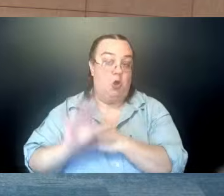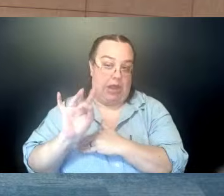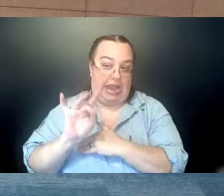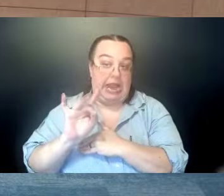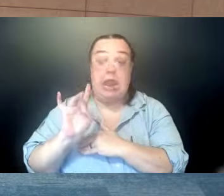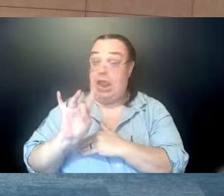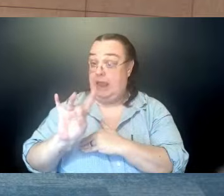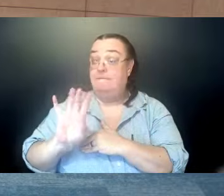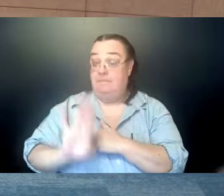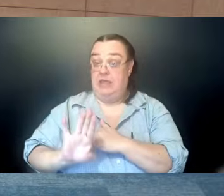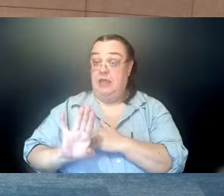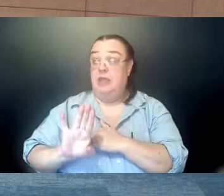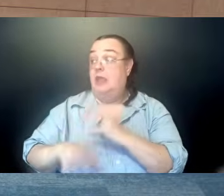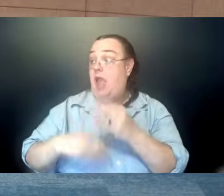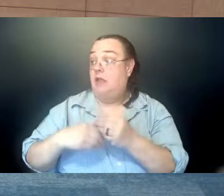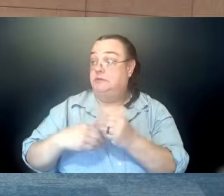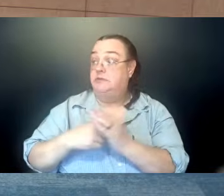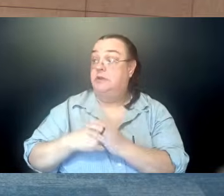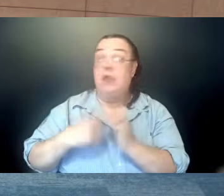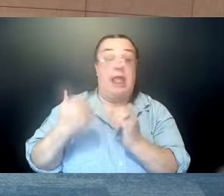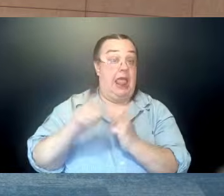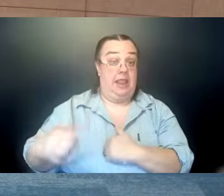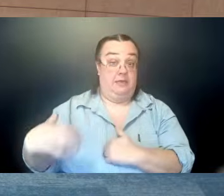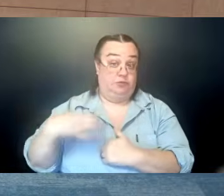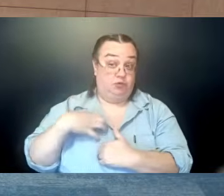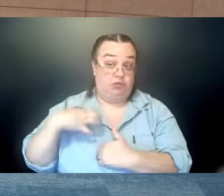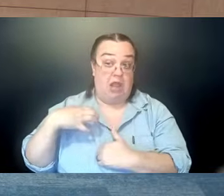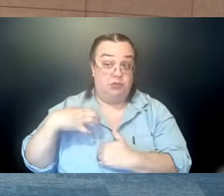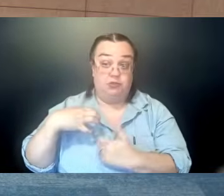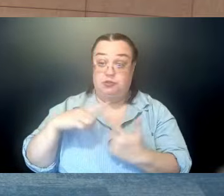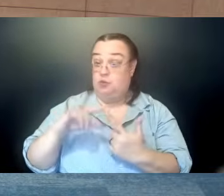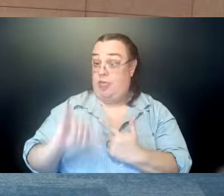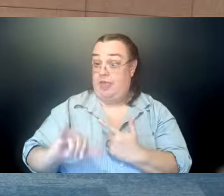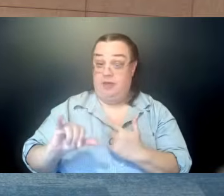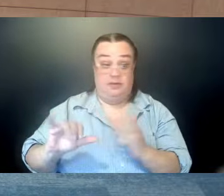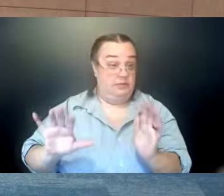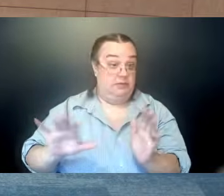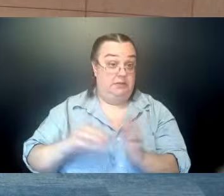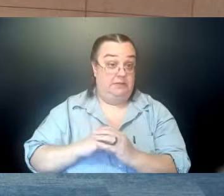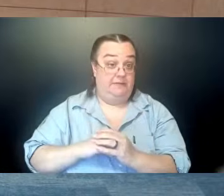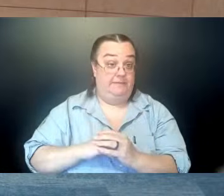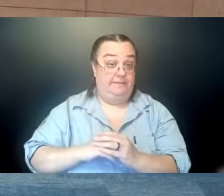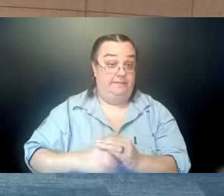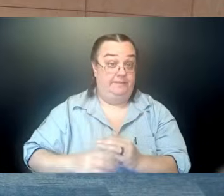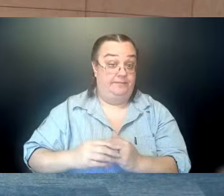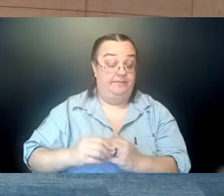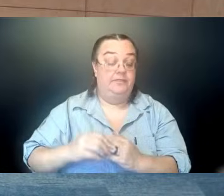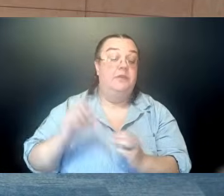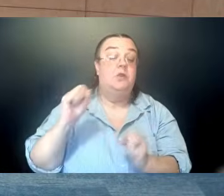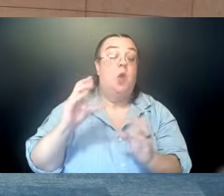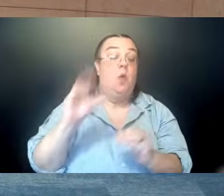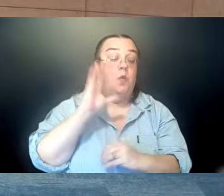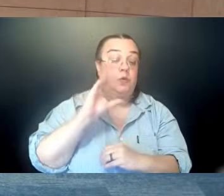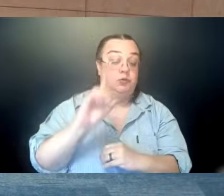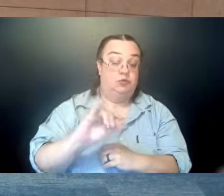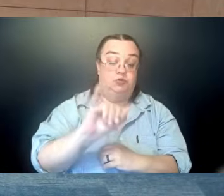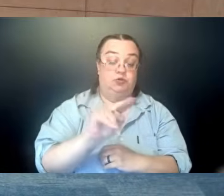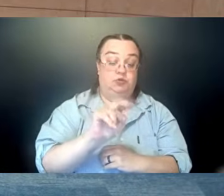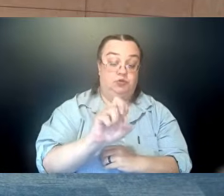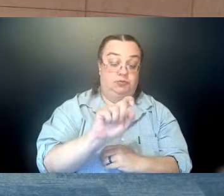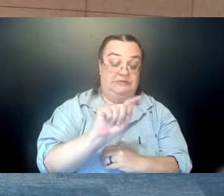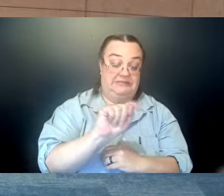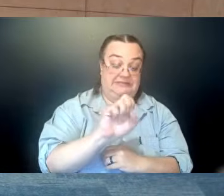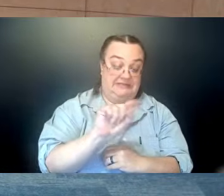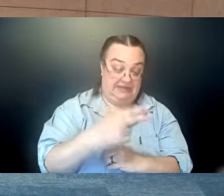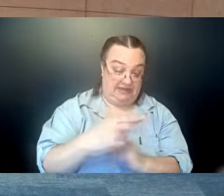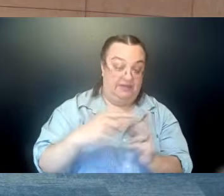8B? Any objection to that? So we'll do Juneteenth, Pride Month, and then we'll turn